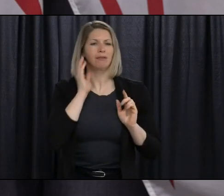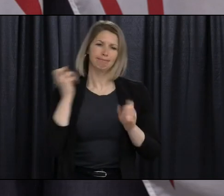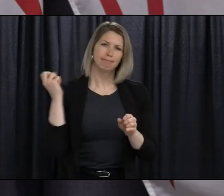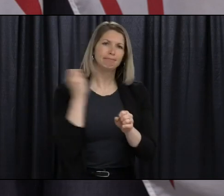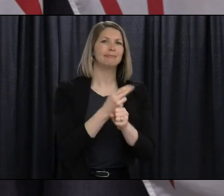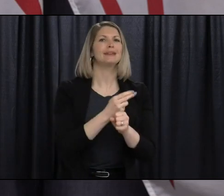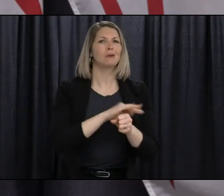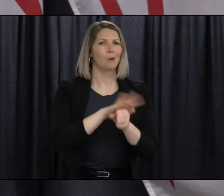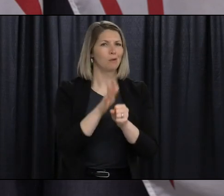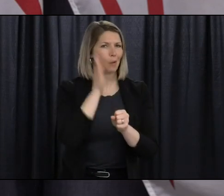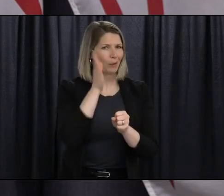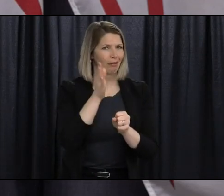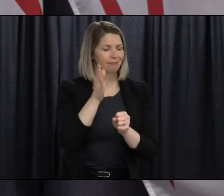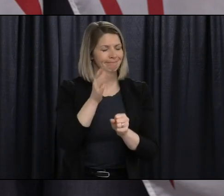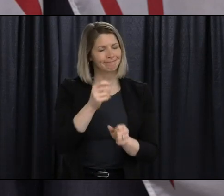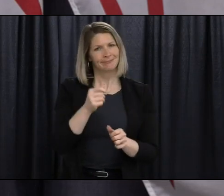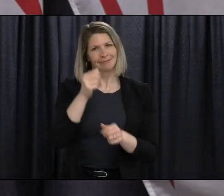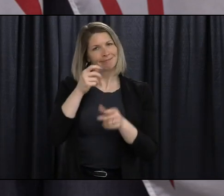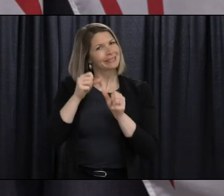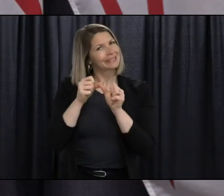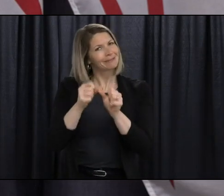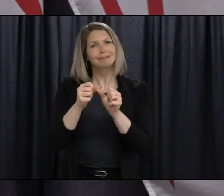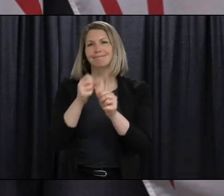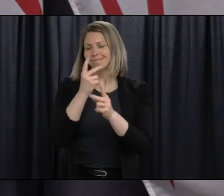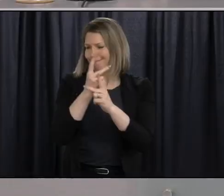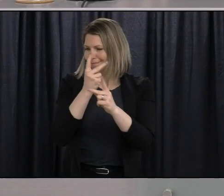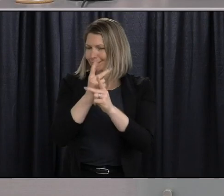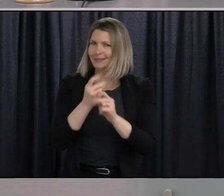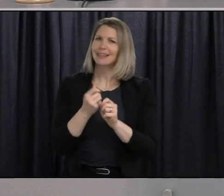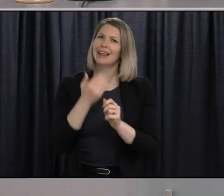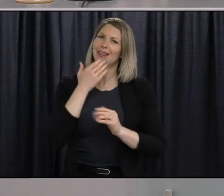themselves. Hold fast, Newfoundland and Labrador. Thank you.